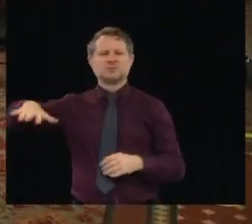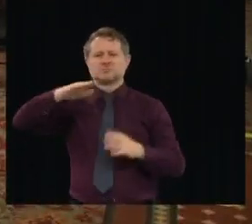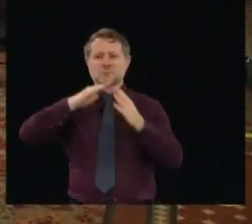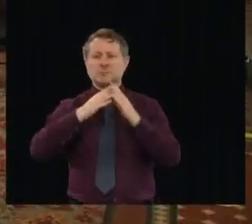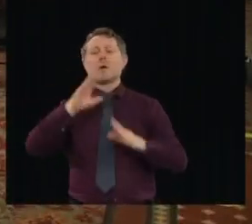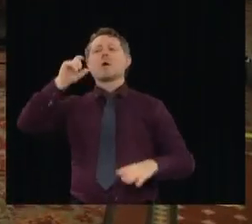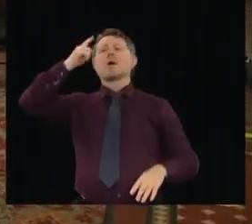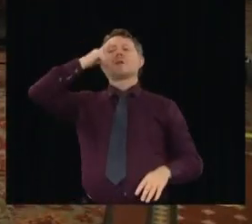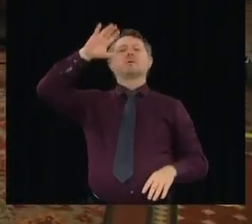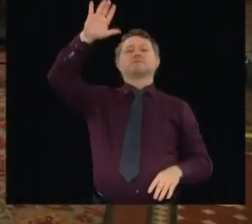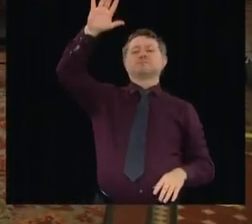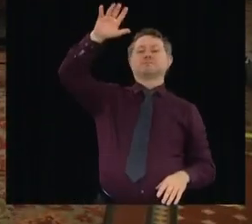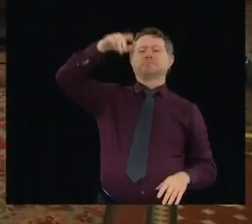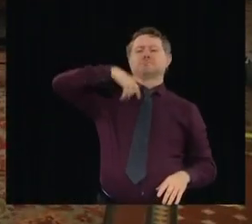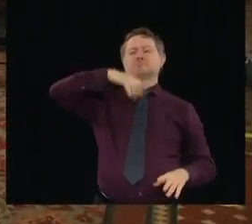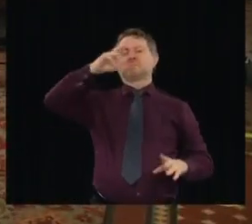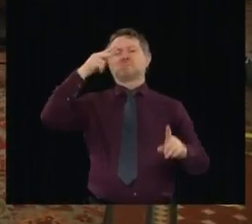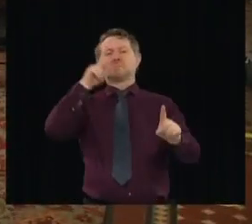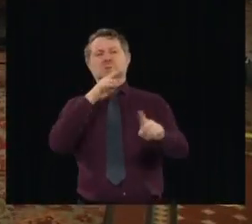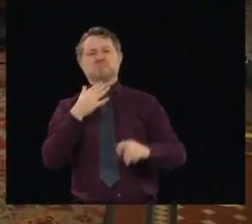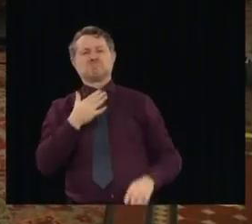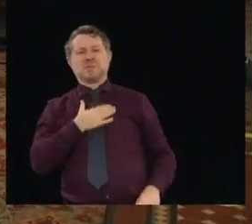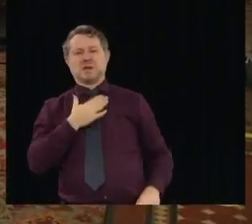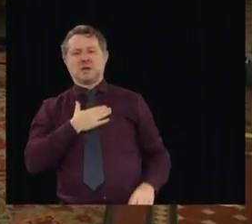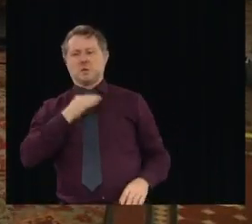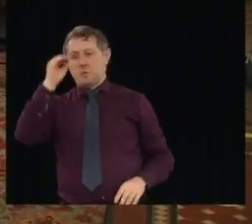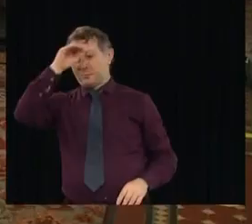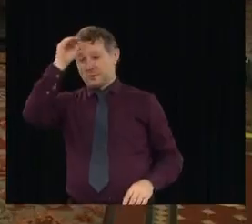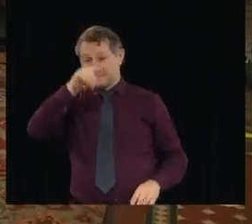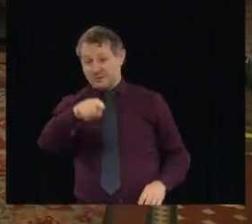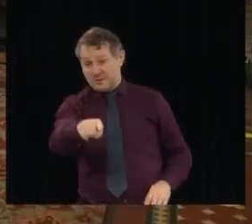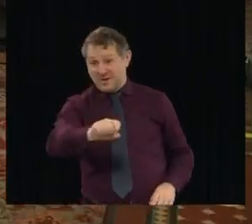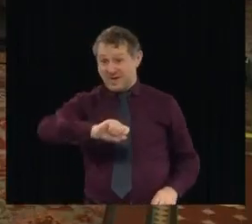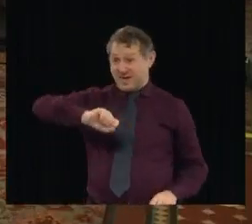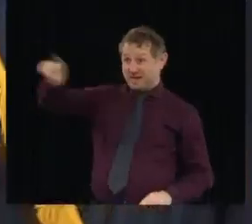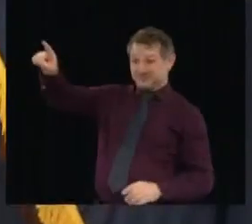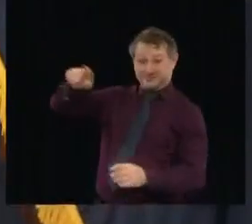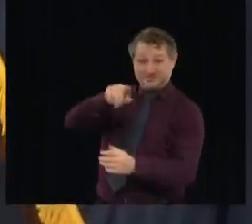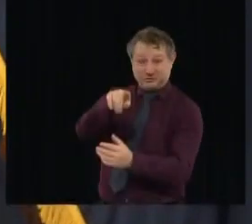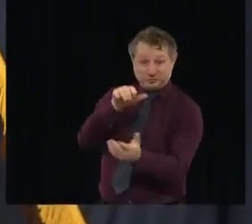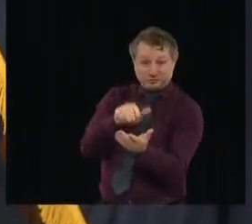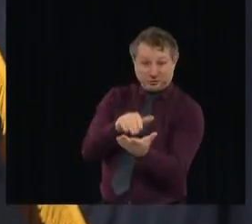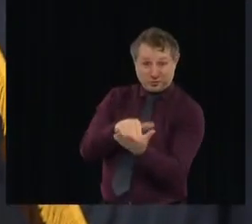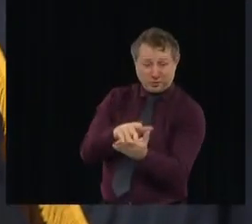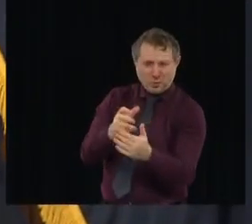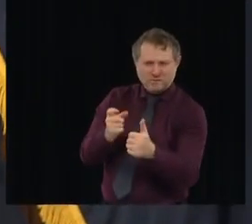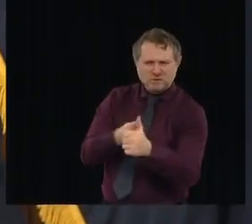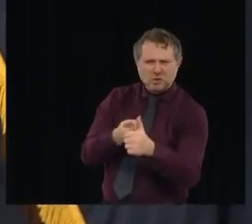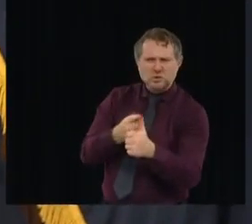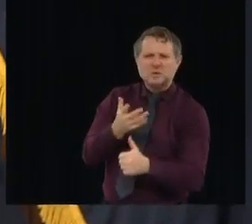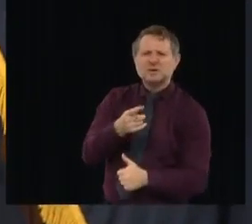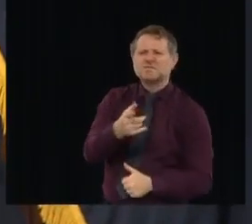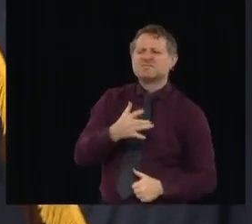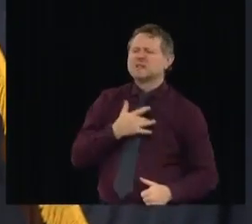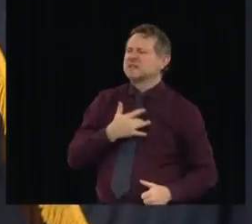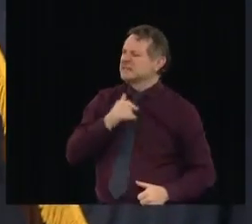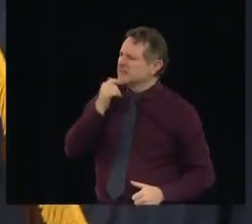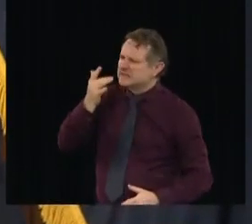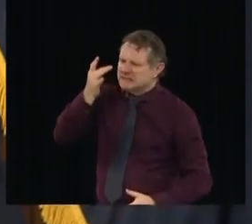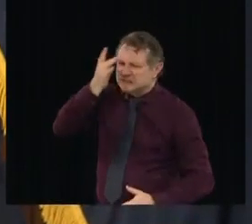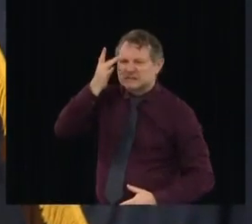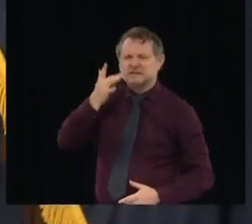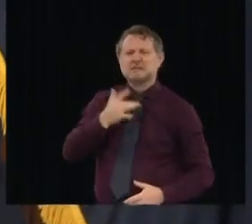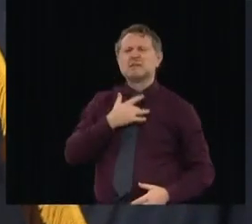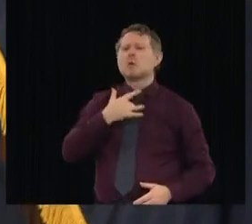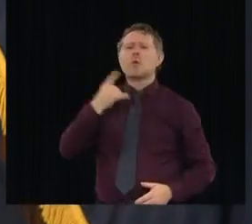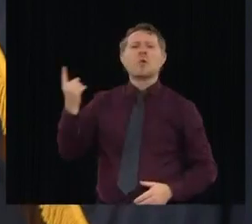Editorial comment on the last question. When you ask a doctor what is the first thing someone should do when they feel ill, the answer is always